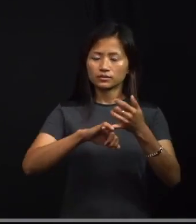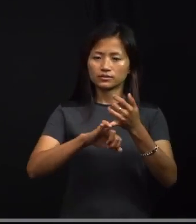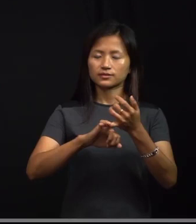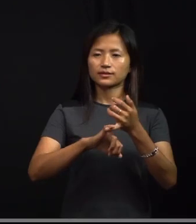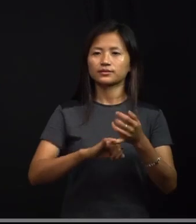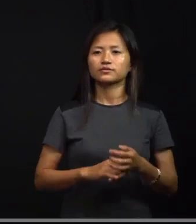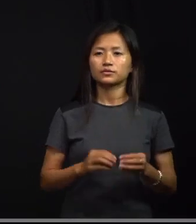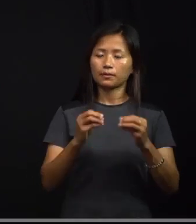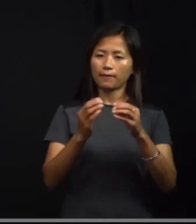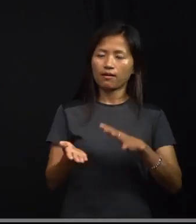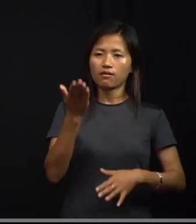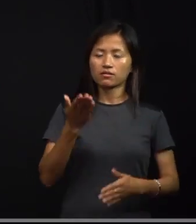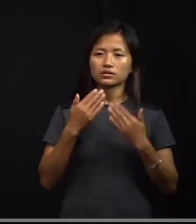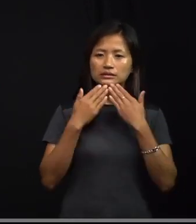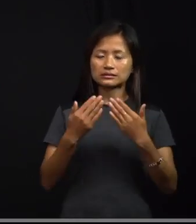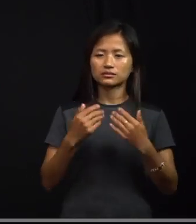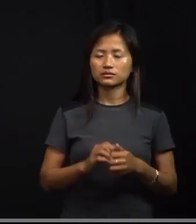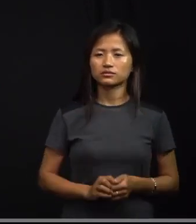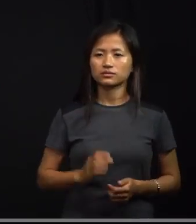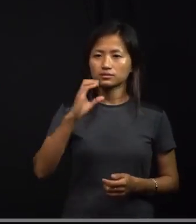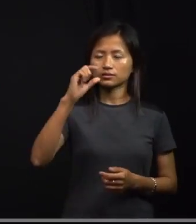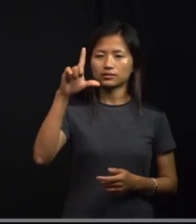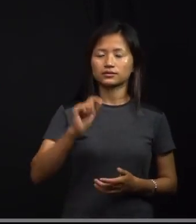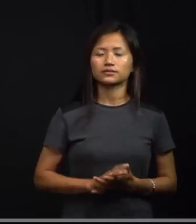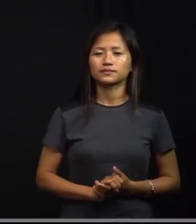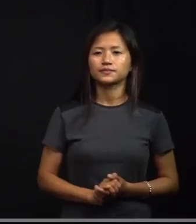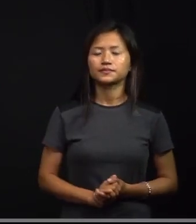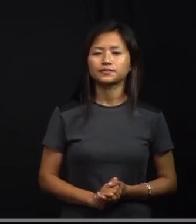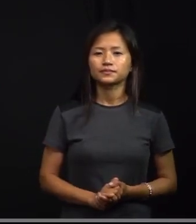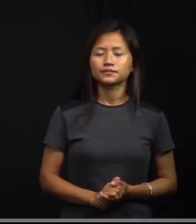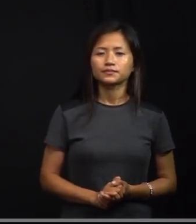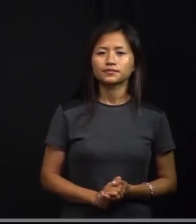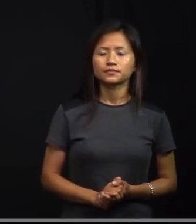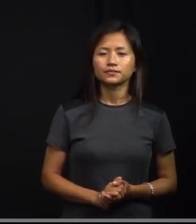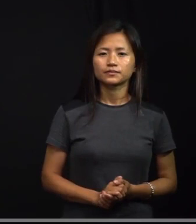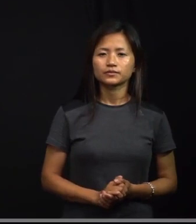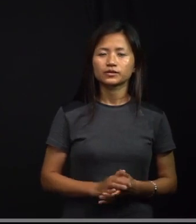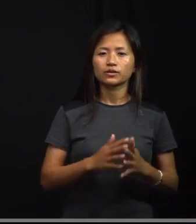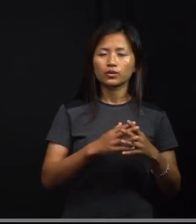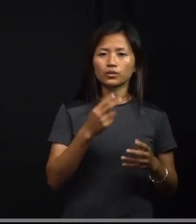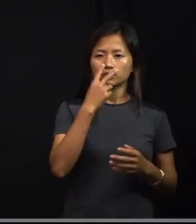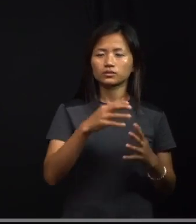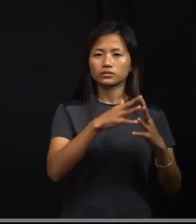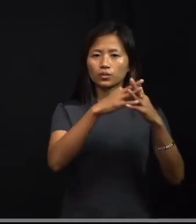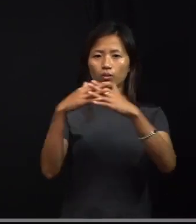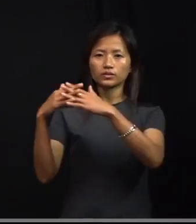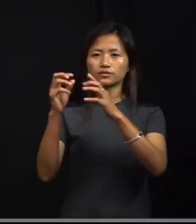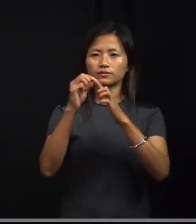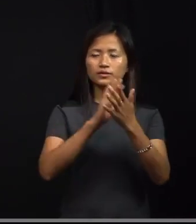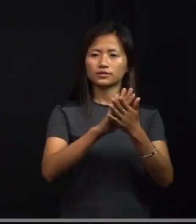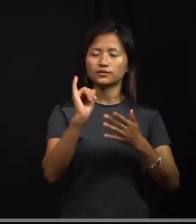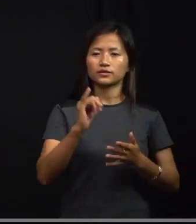so it is very important to know their definitions. So when you look into the Western philosophers, they